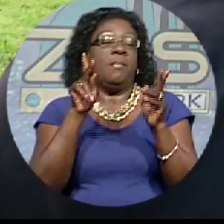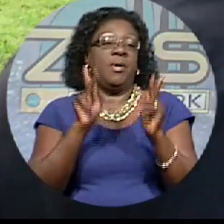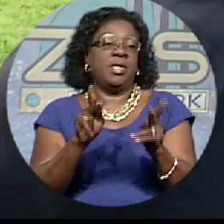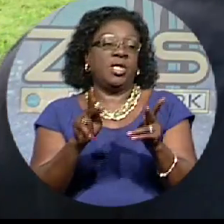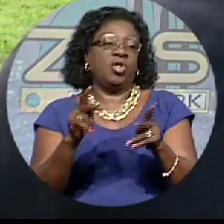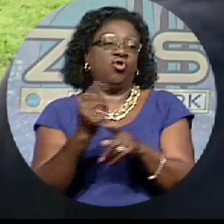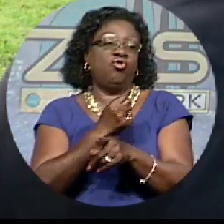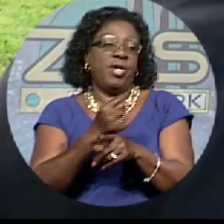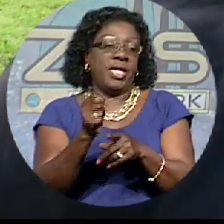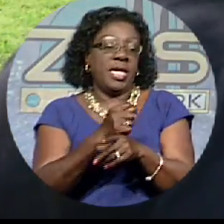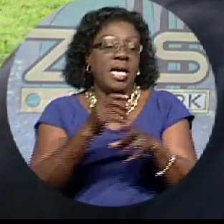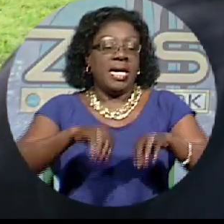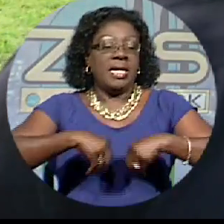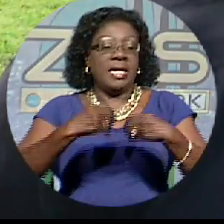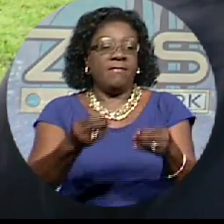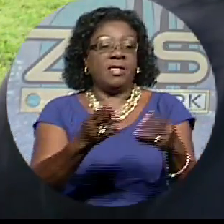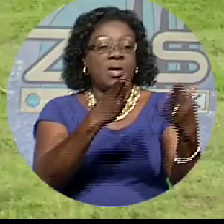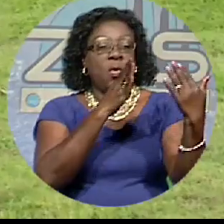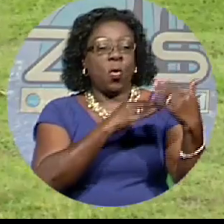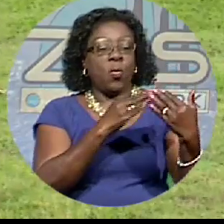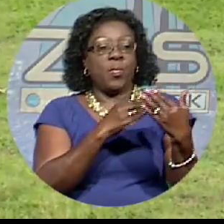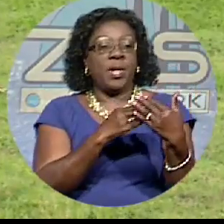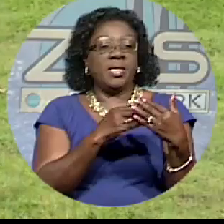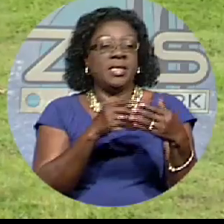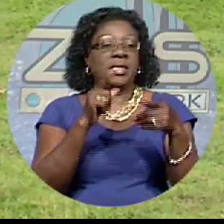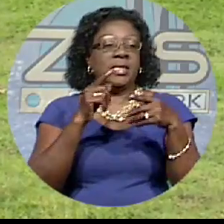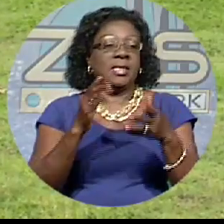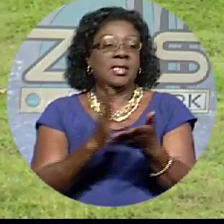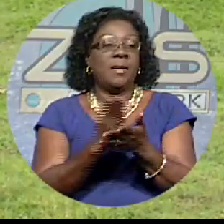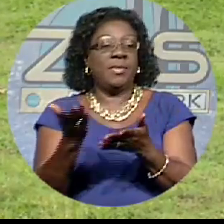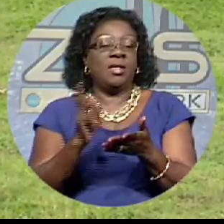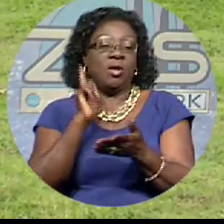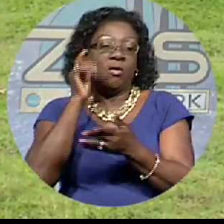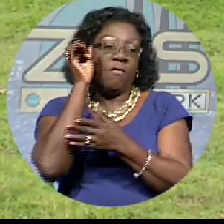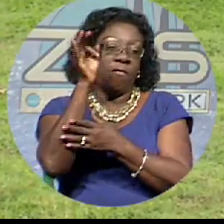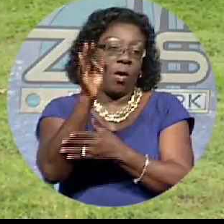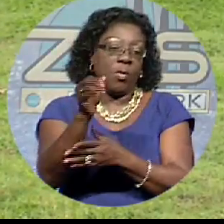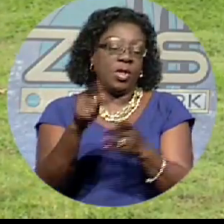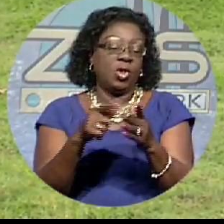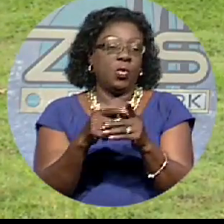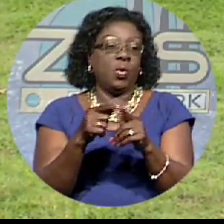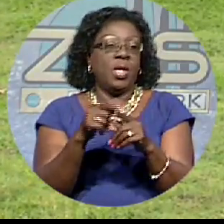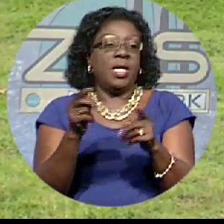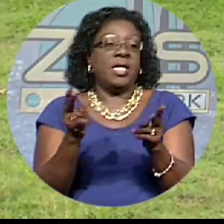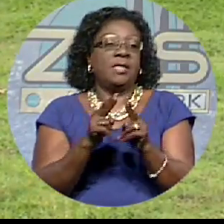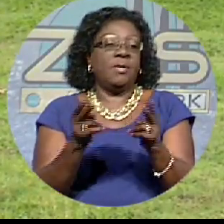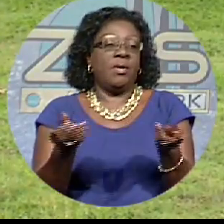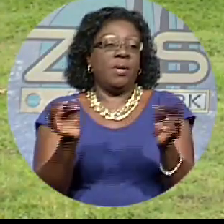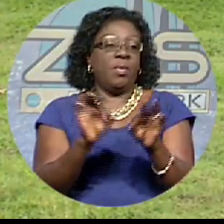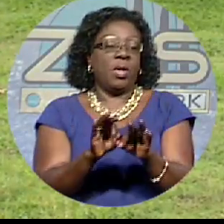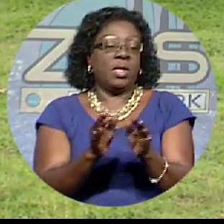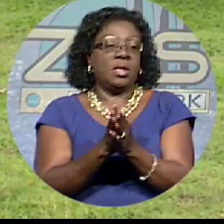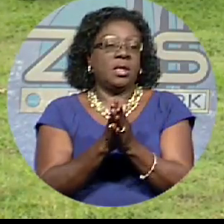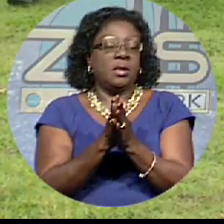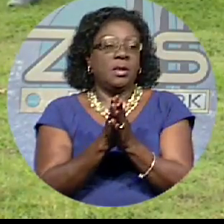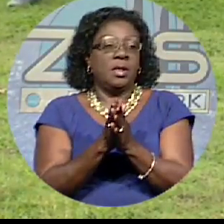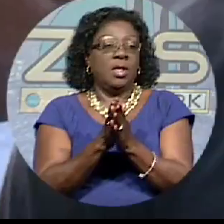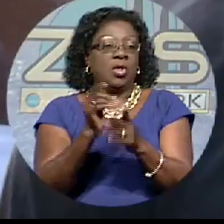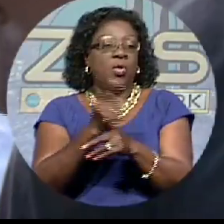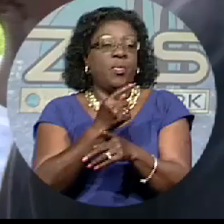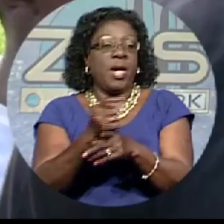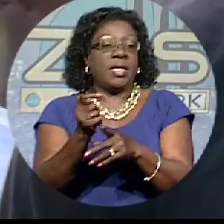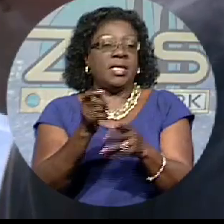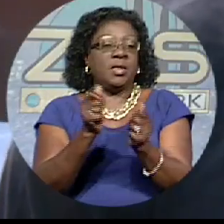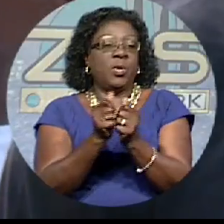because it gave me some hope and it gave me something to fight for. So I think it's really important to be back here with these kids. You know what I mean? And